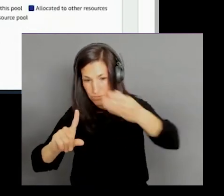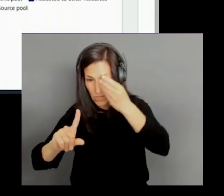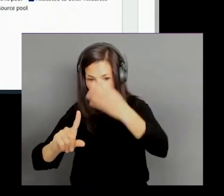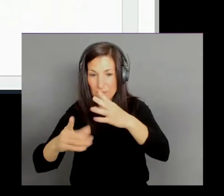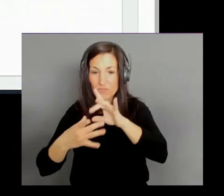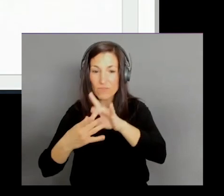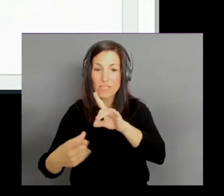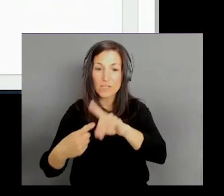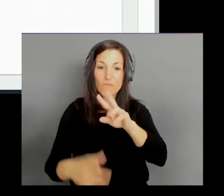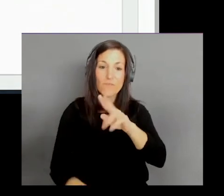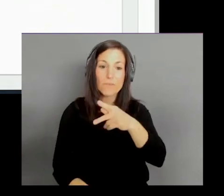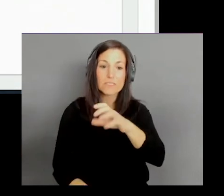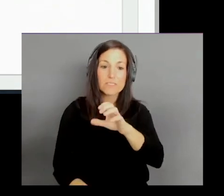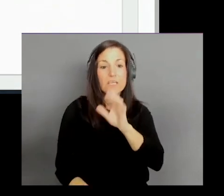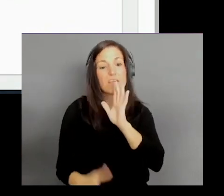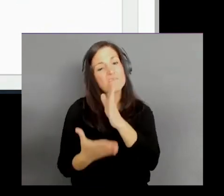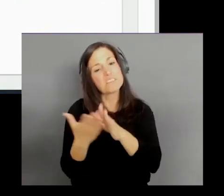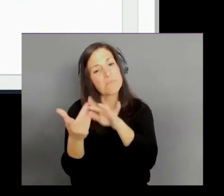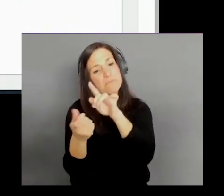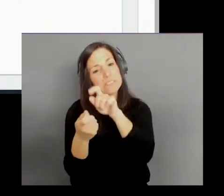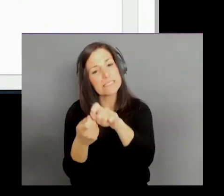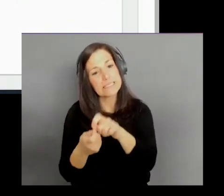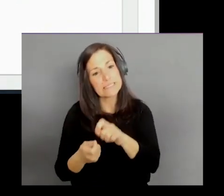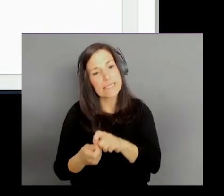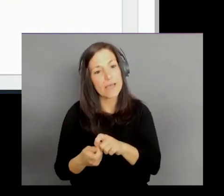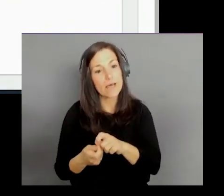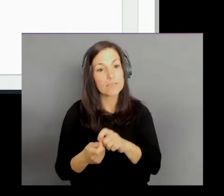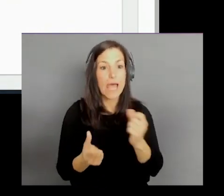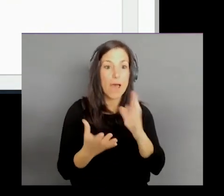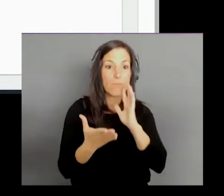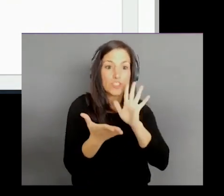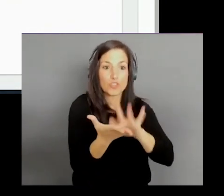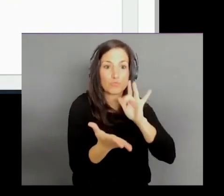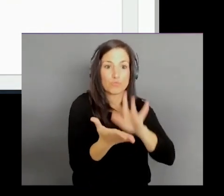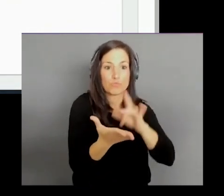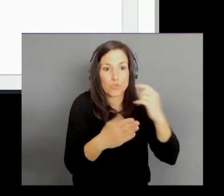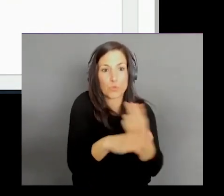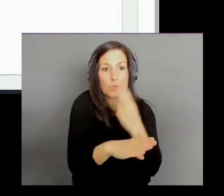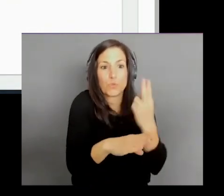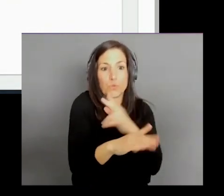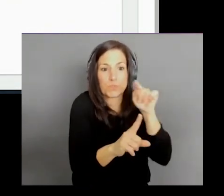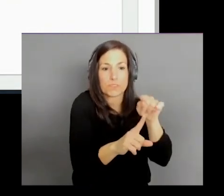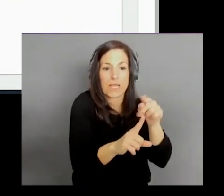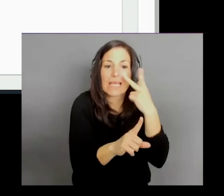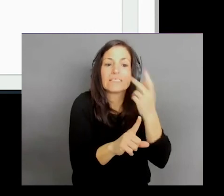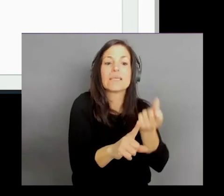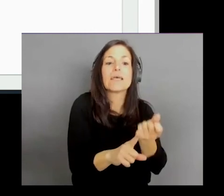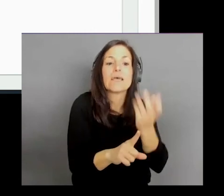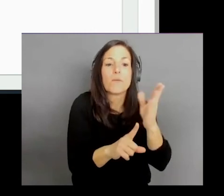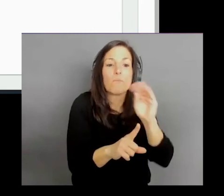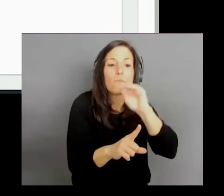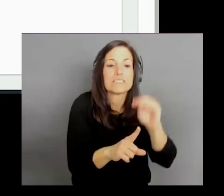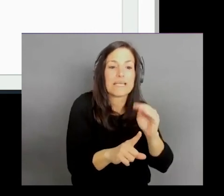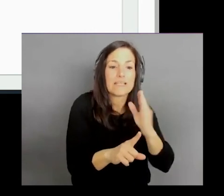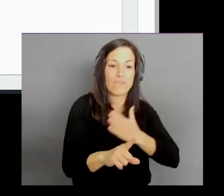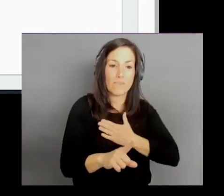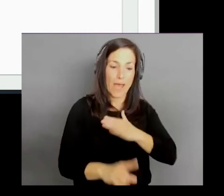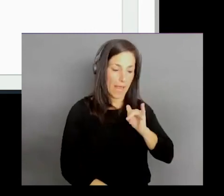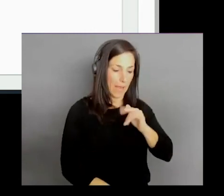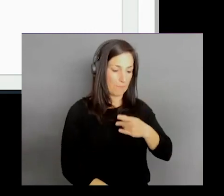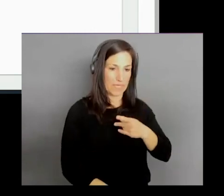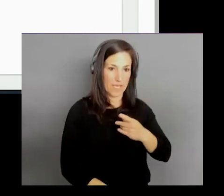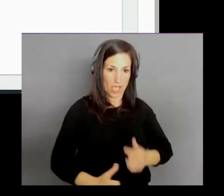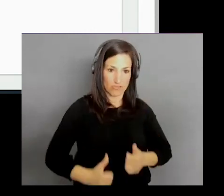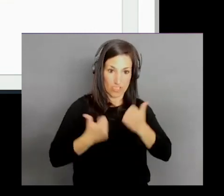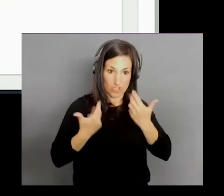level details, I can see utilization. So I can see what percentage of my IP addresses have been assigned. And once this starts